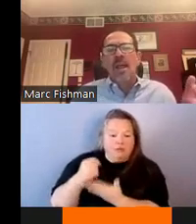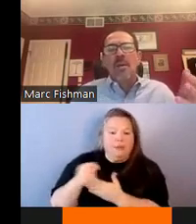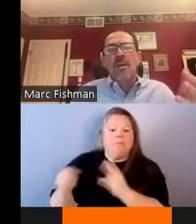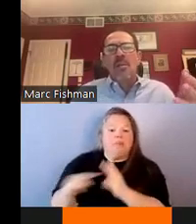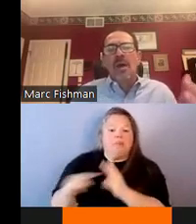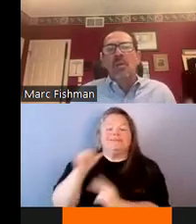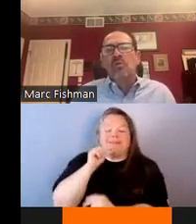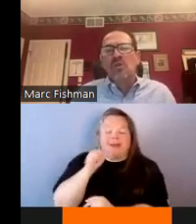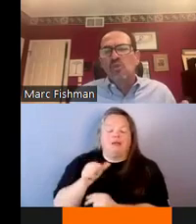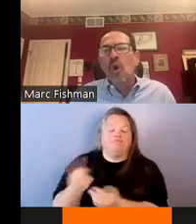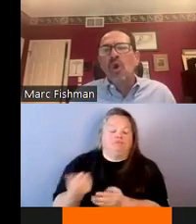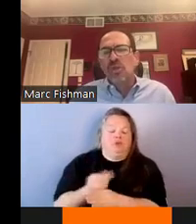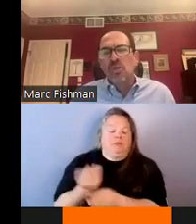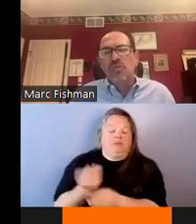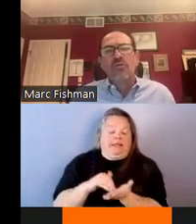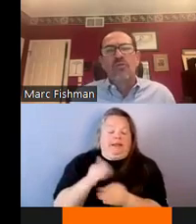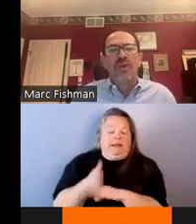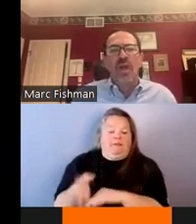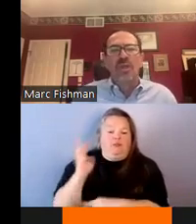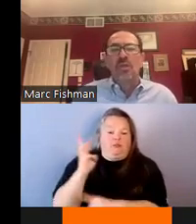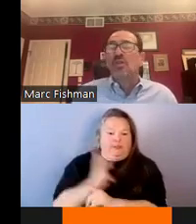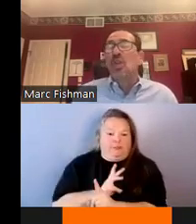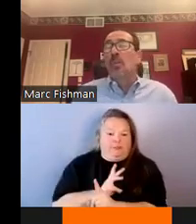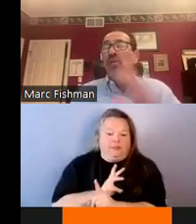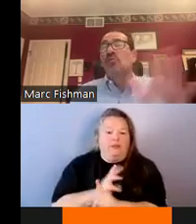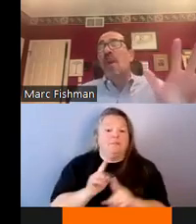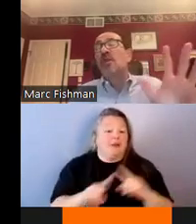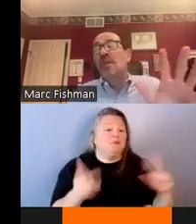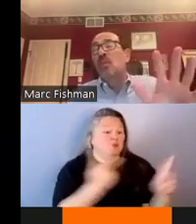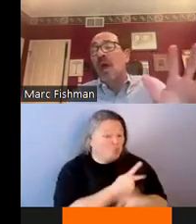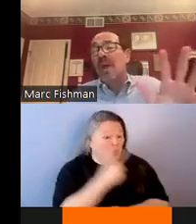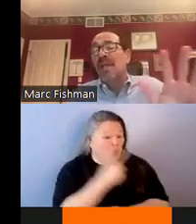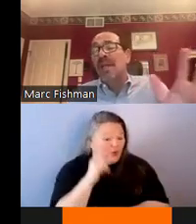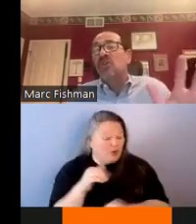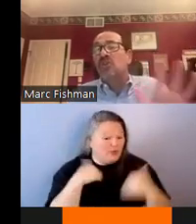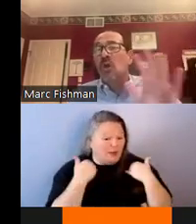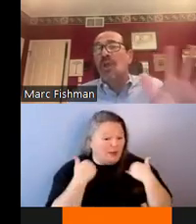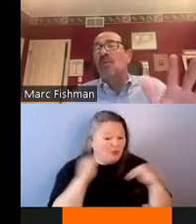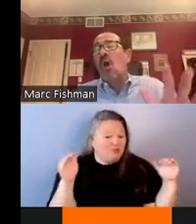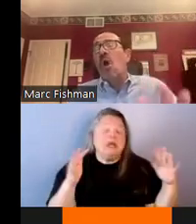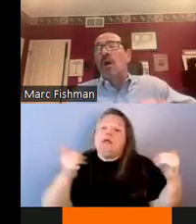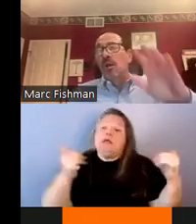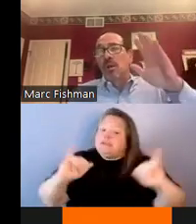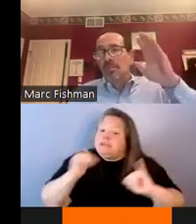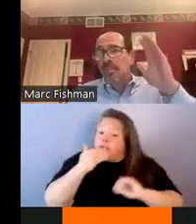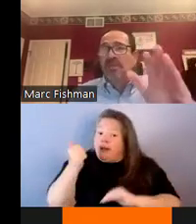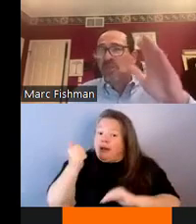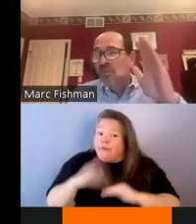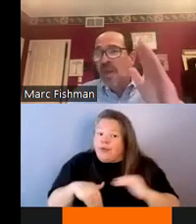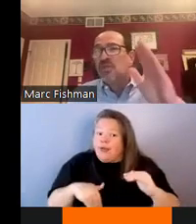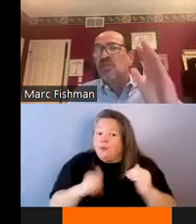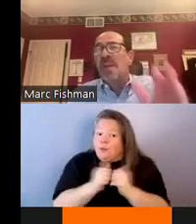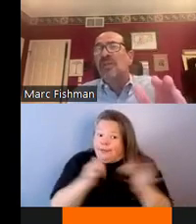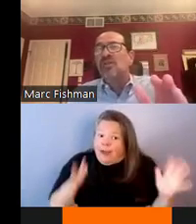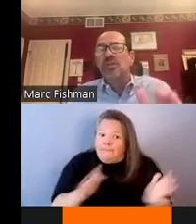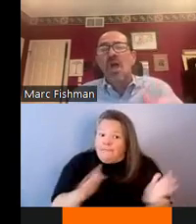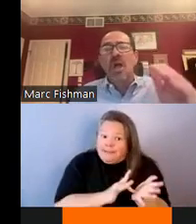months. But it was much worse for the young adults. Still much better than without medications. Don't get me wrong.